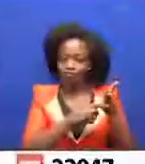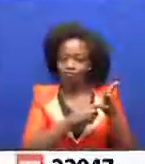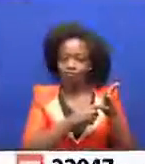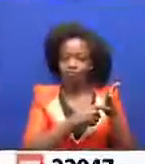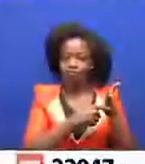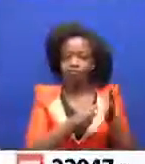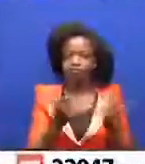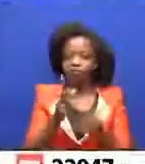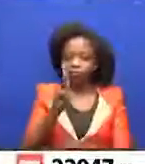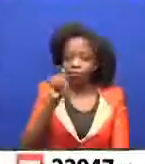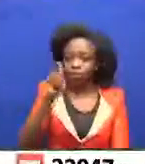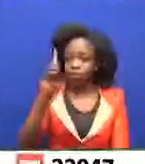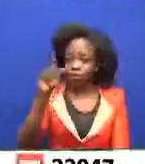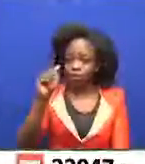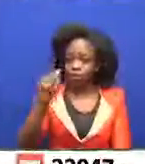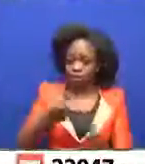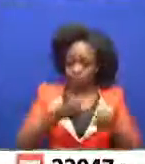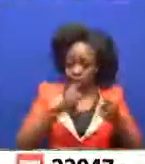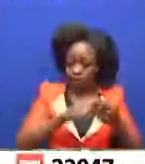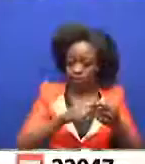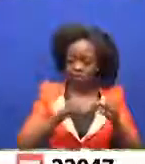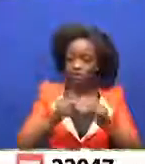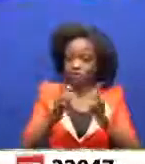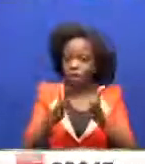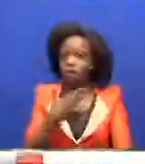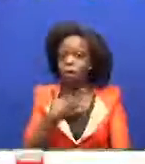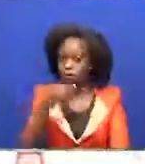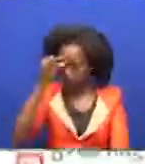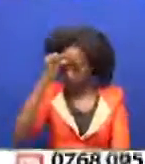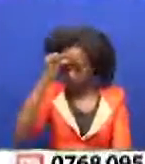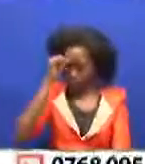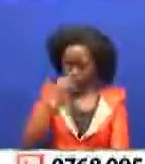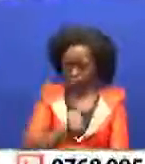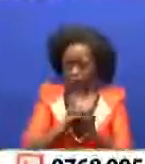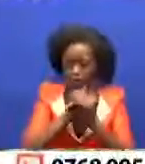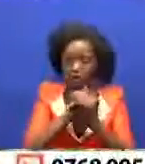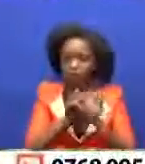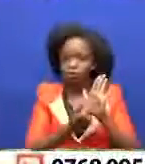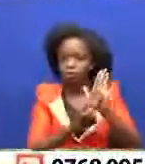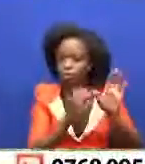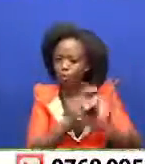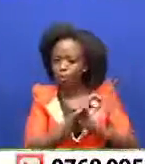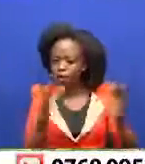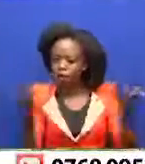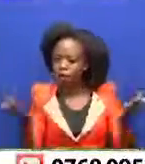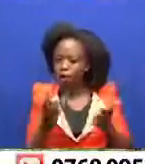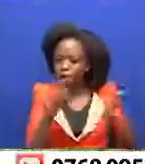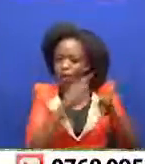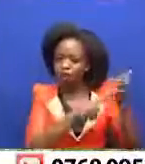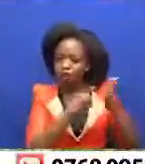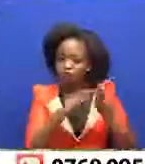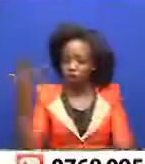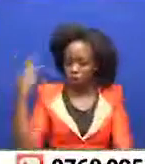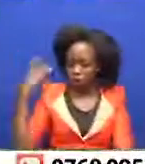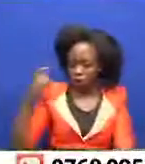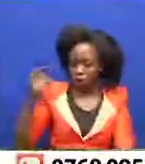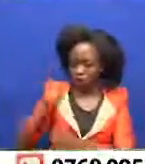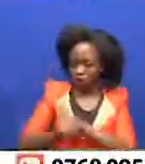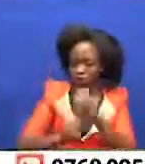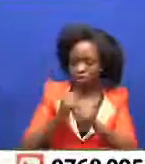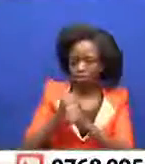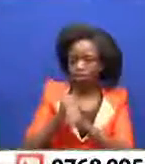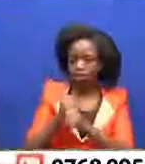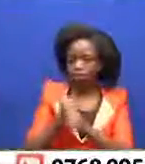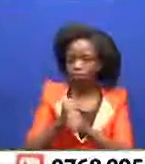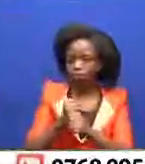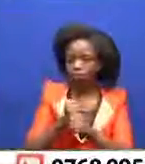by KTDA standards. The farmers now want the government to help unravel where the dividends for the other years, if any, were